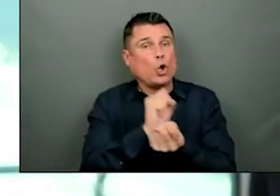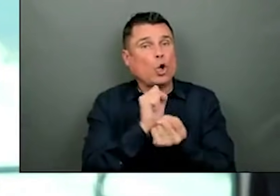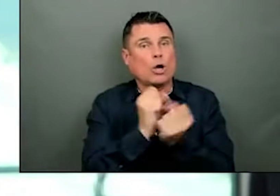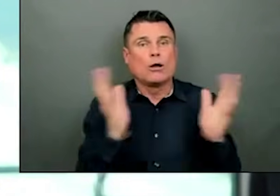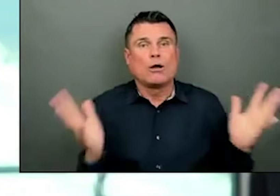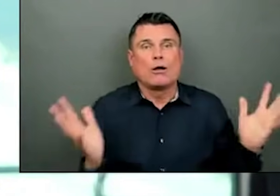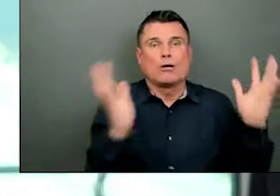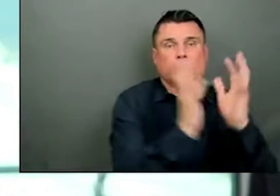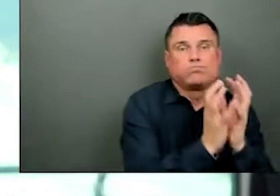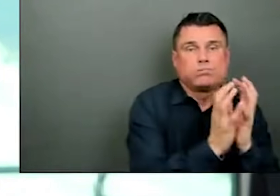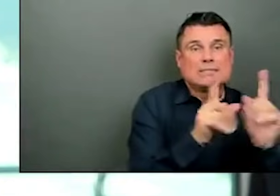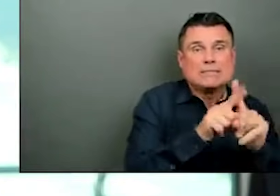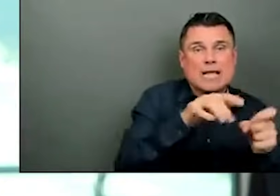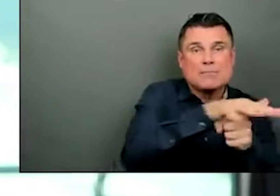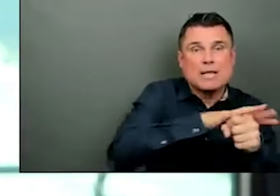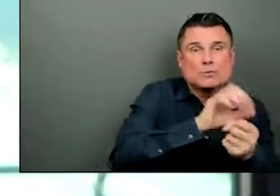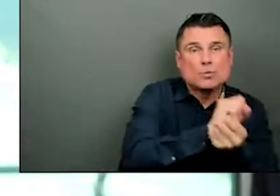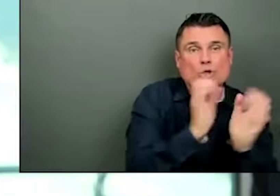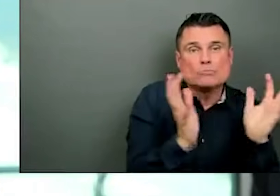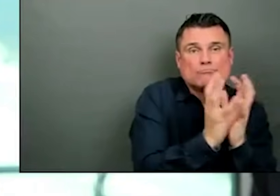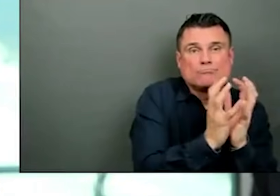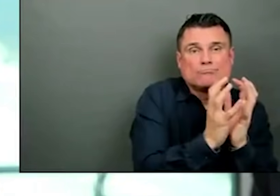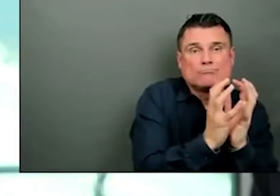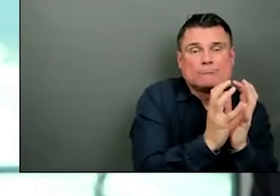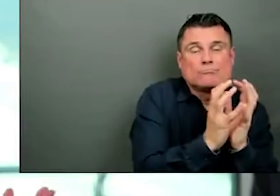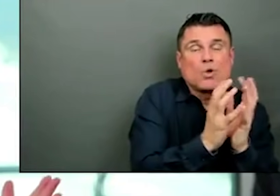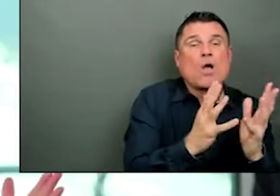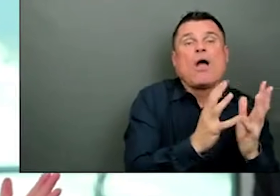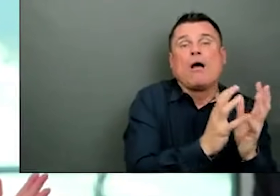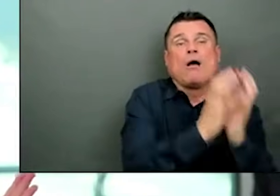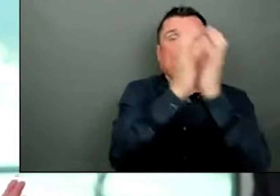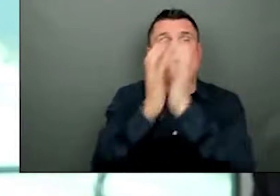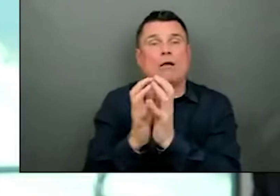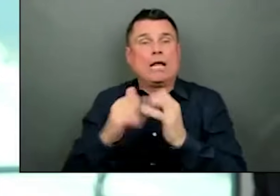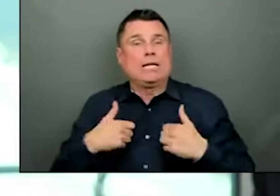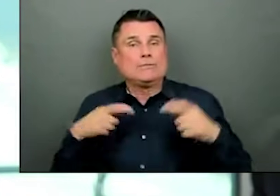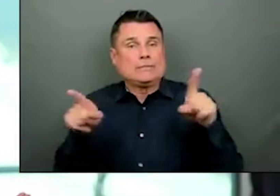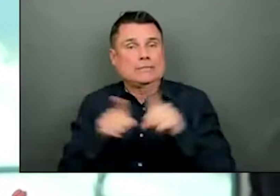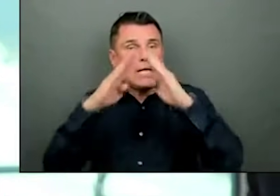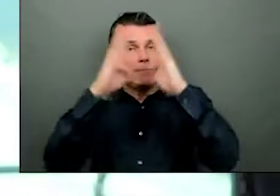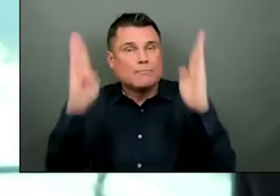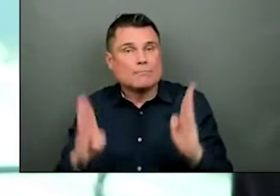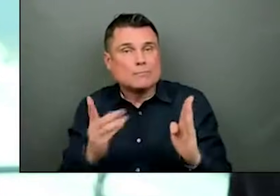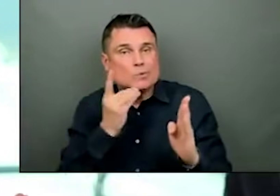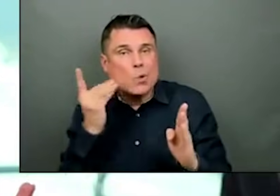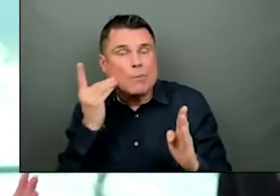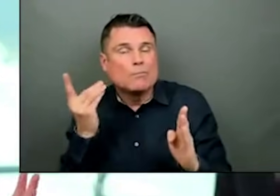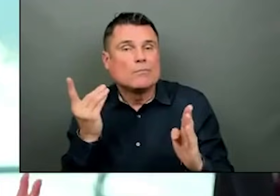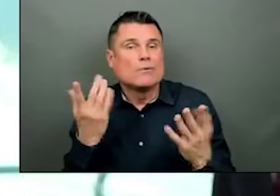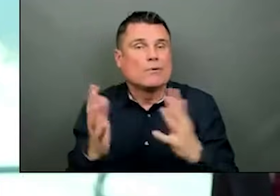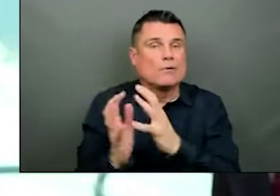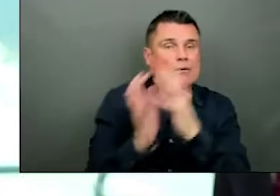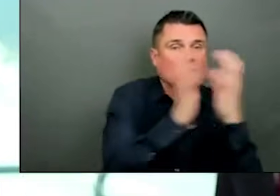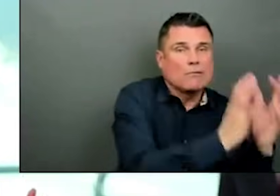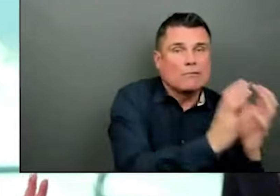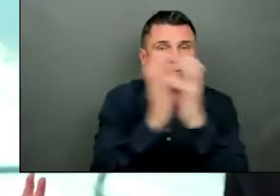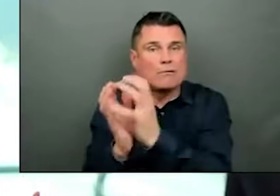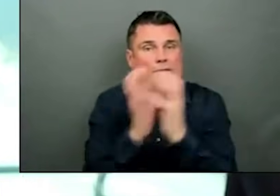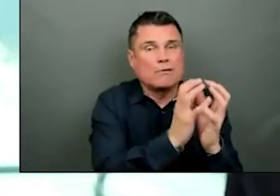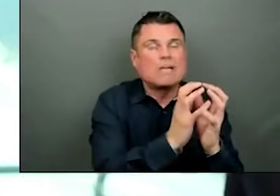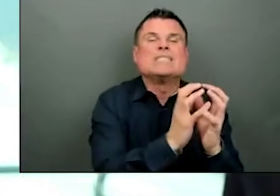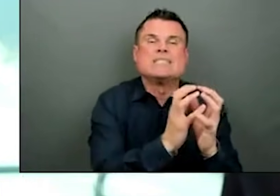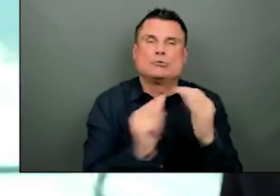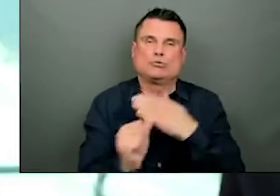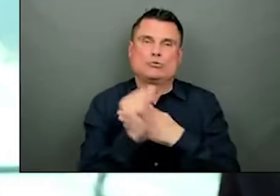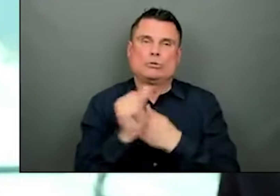more quickly indoors. So our margin of error for having people together, not wearing masks, indoors,